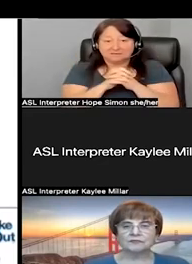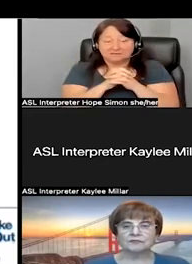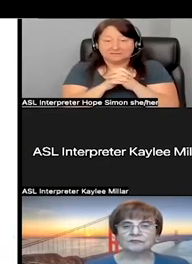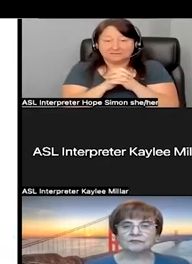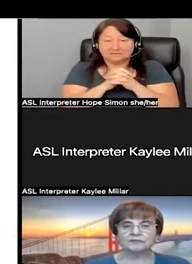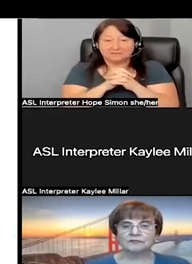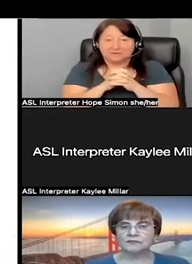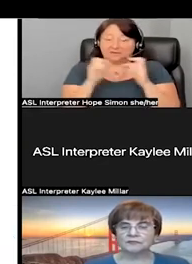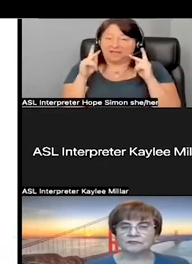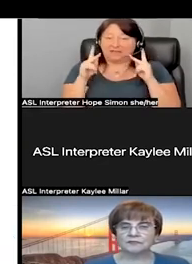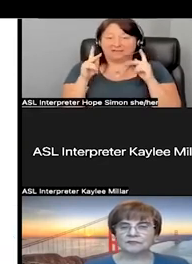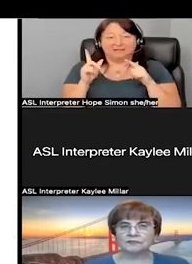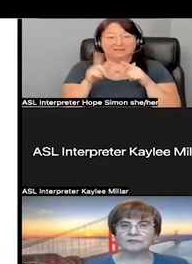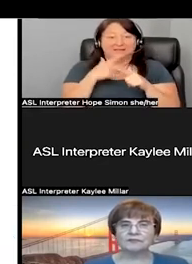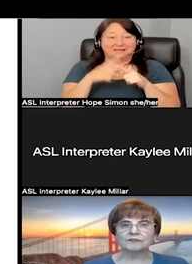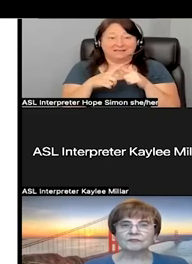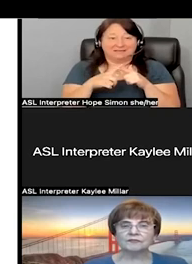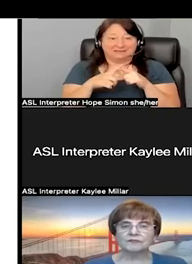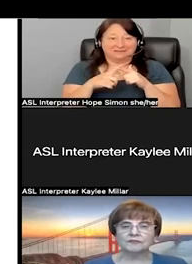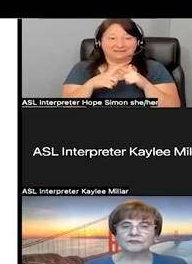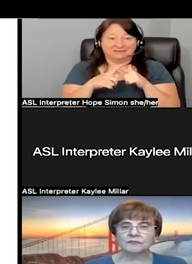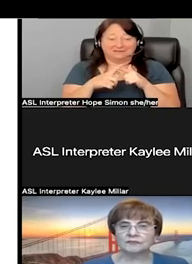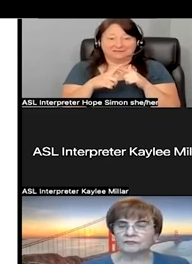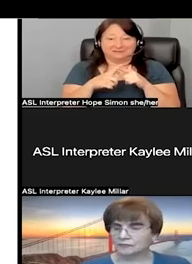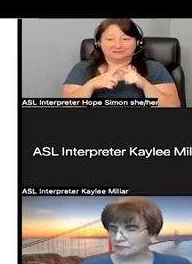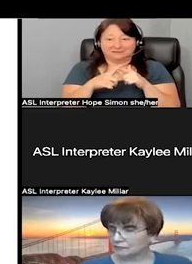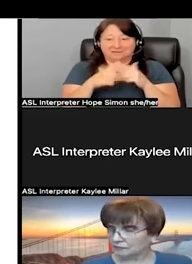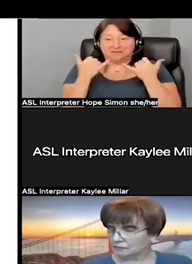All right, well then we will really just opening up